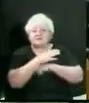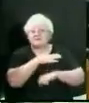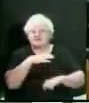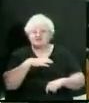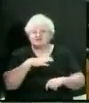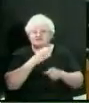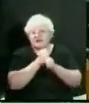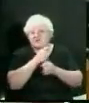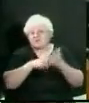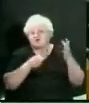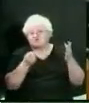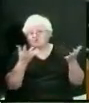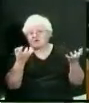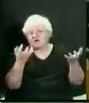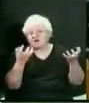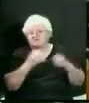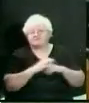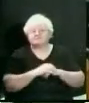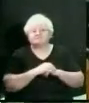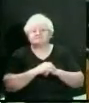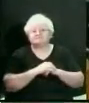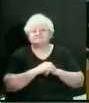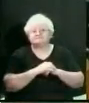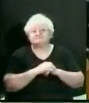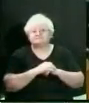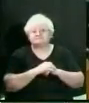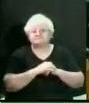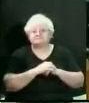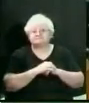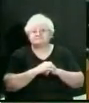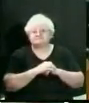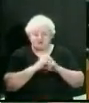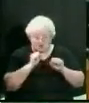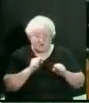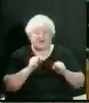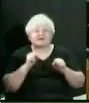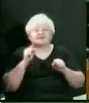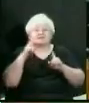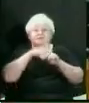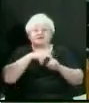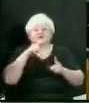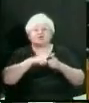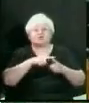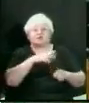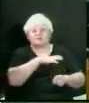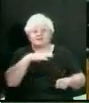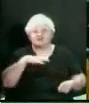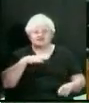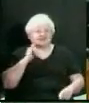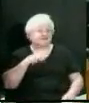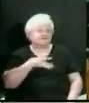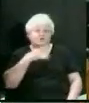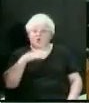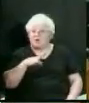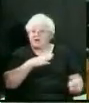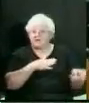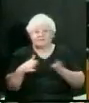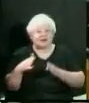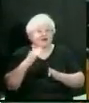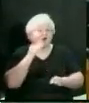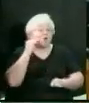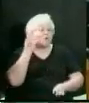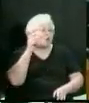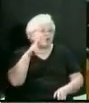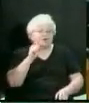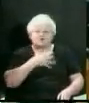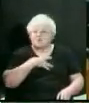you can persuade enough, if you can persuade 6 county commissioners to do this. If you don't like the plan, if homeowners don't like